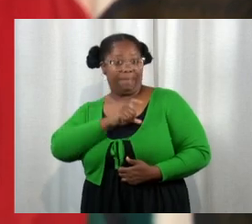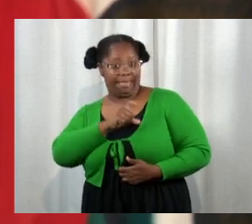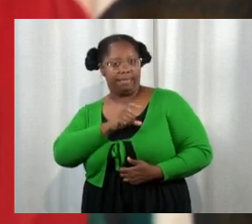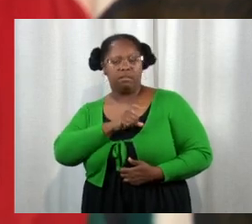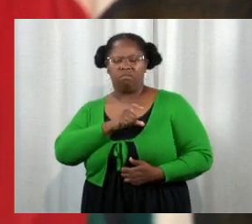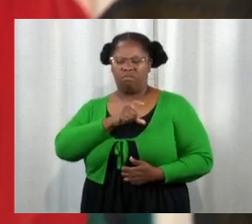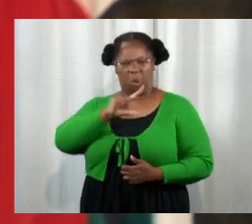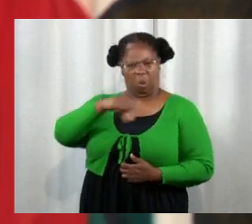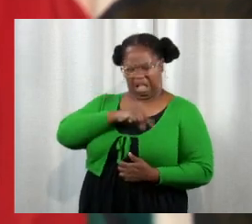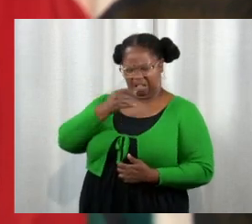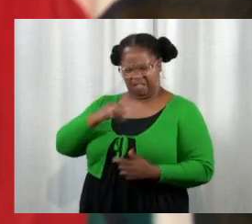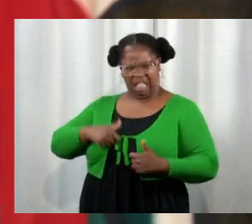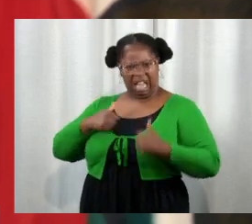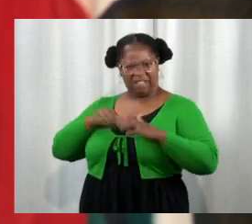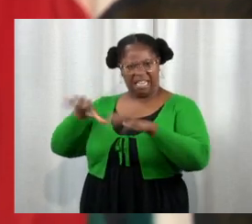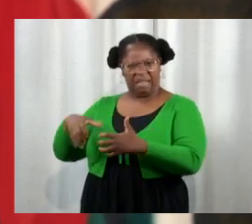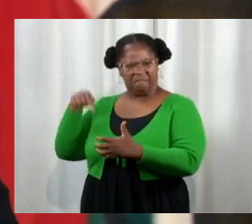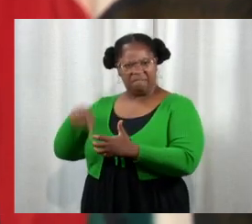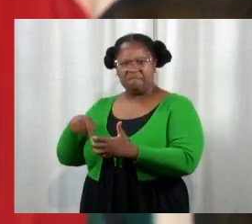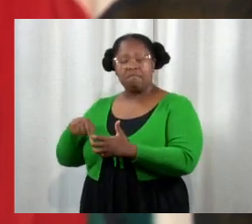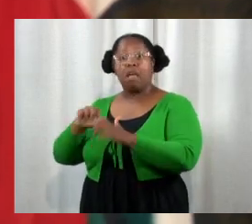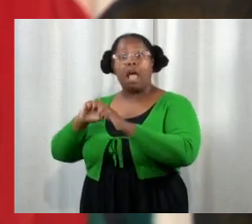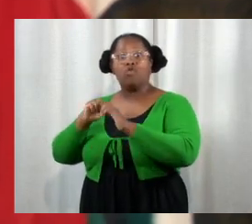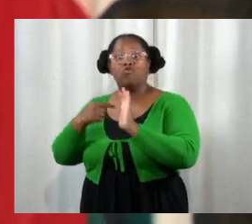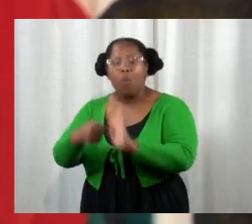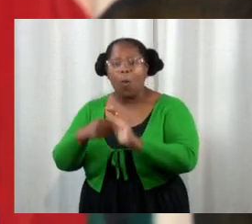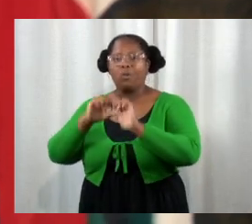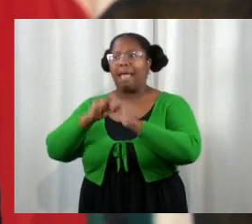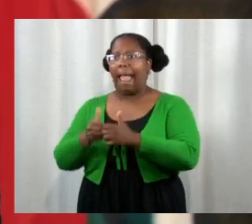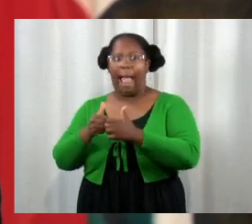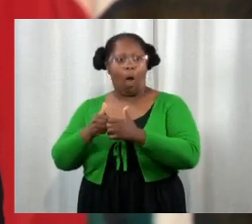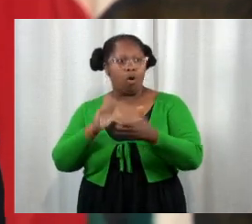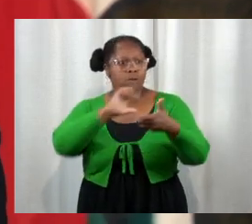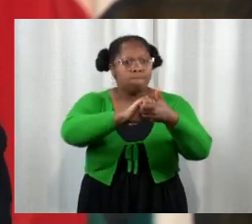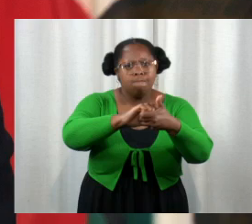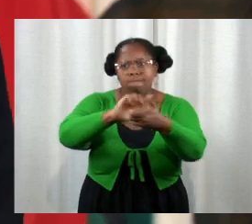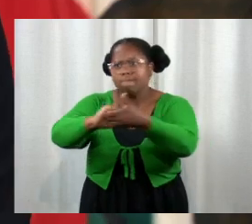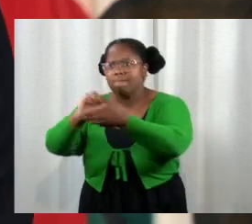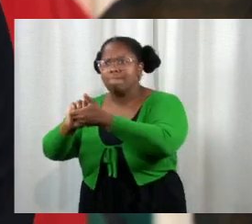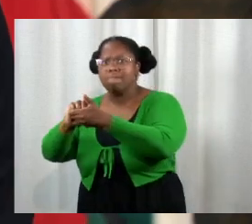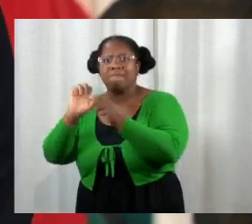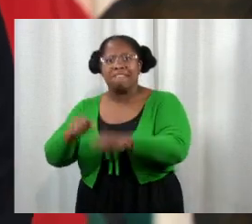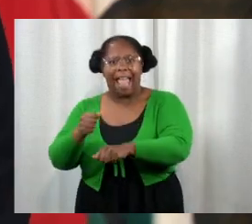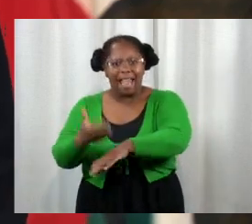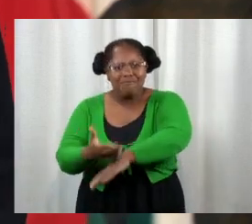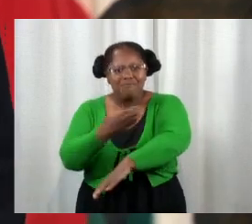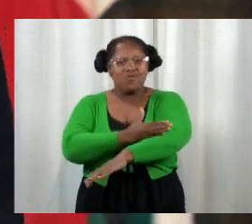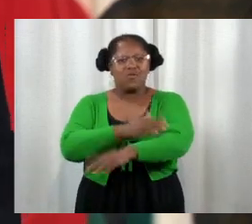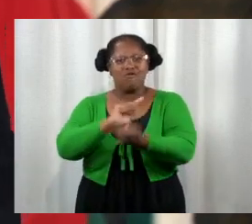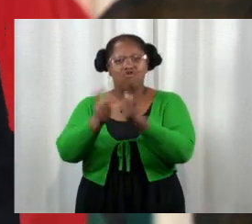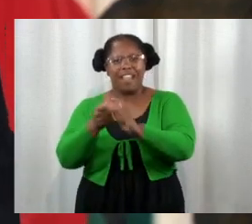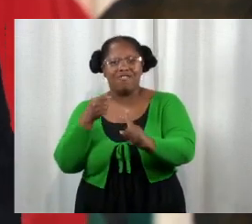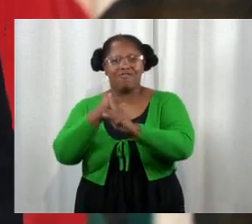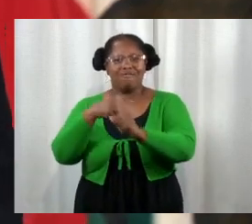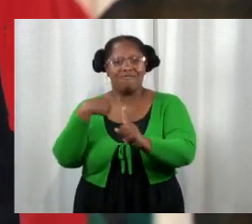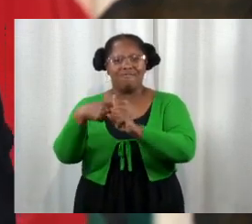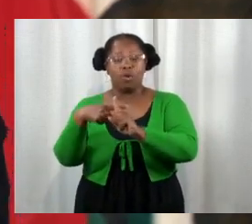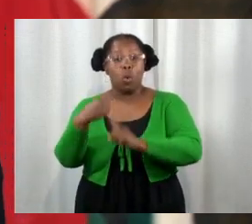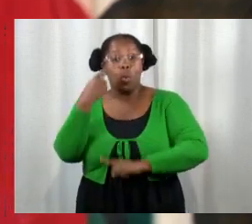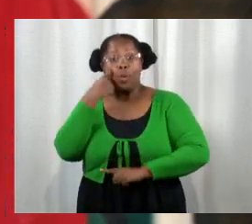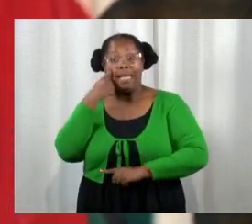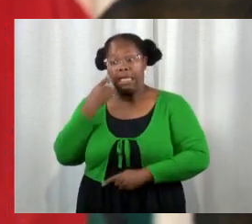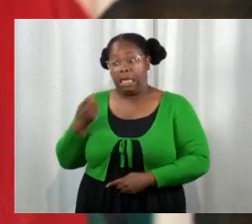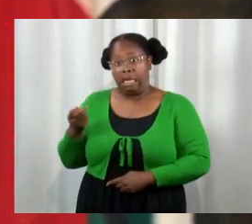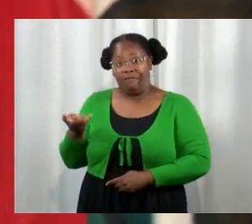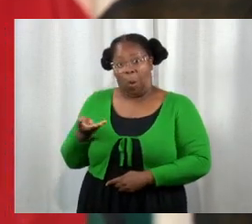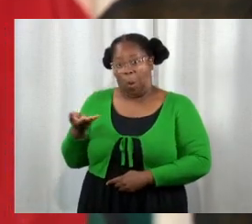relationships within our community can lead to meaningful change. We recently doubled the size of our Quality of Life team, where we have